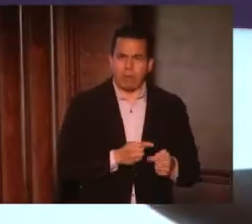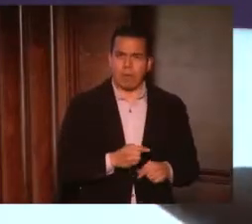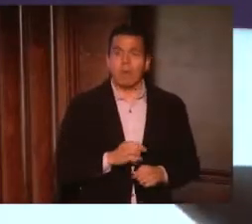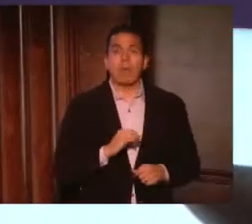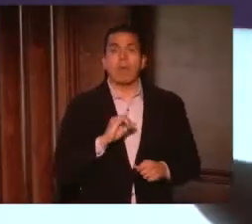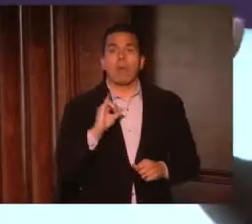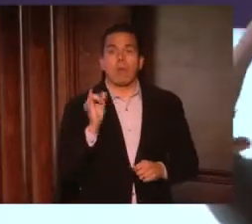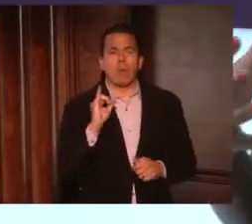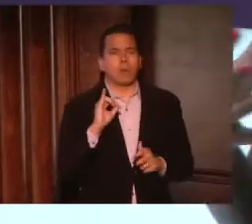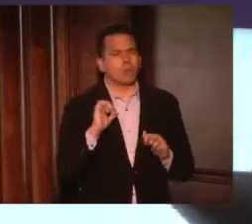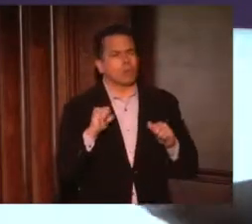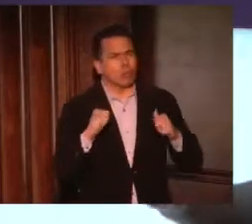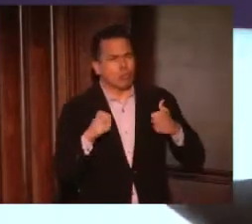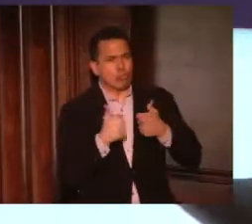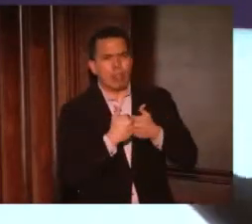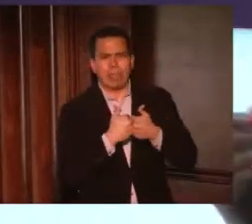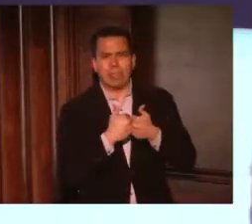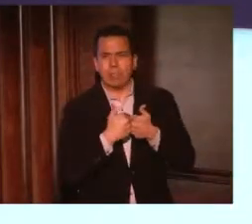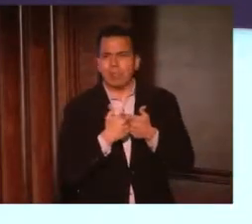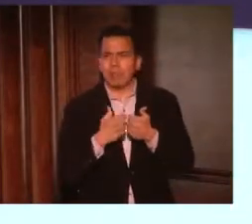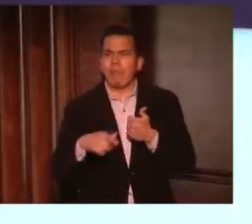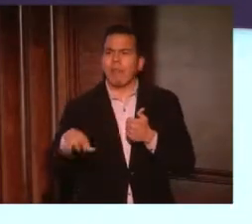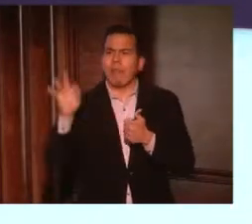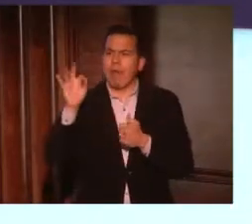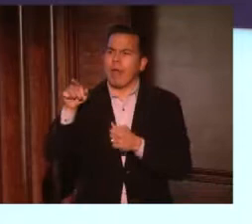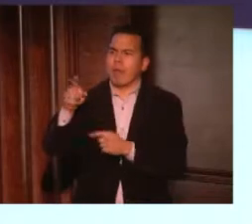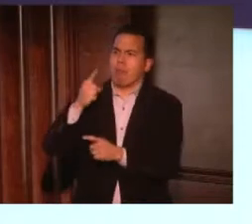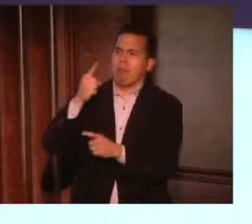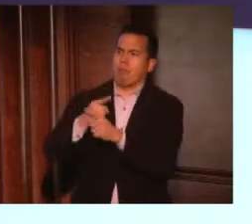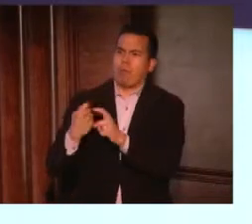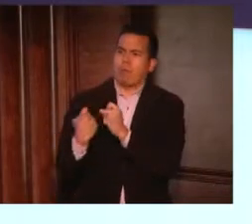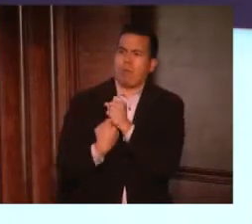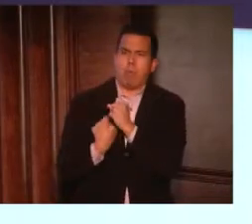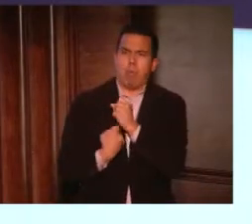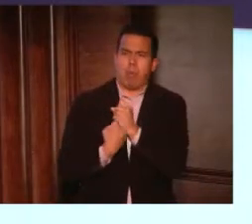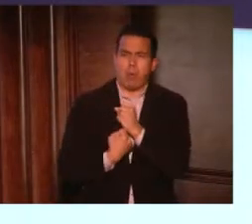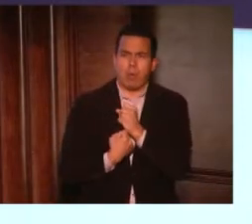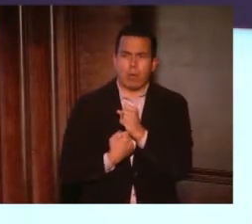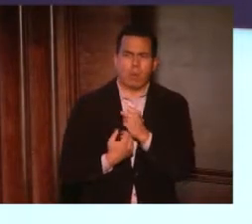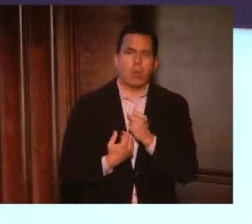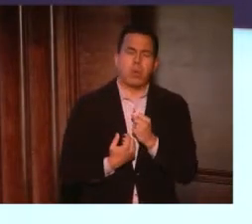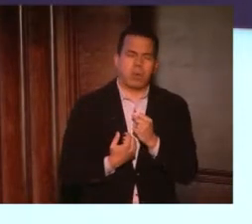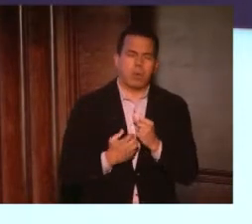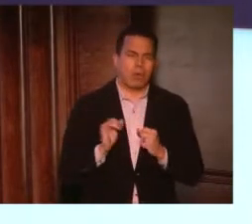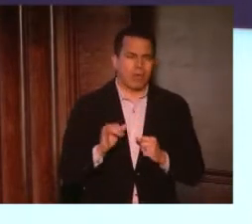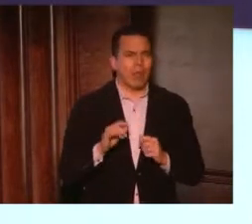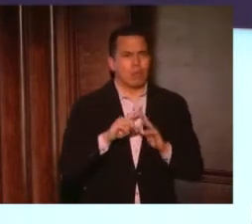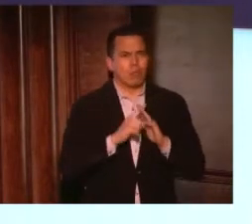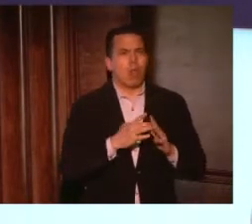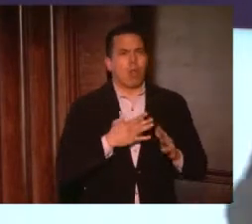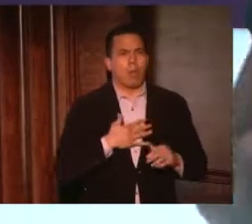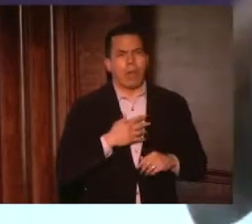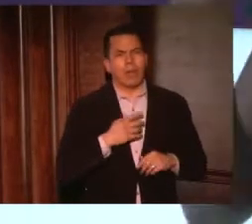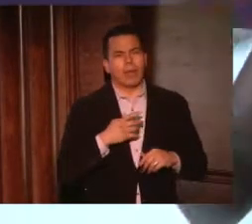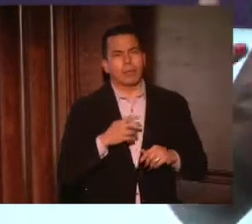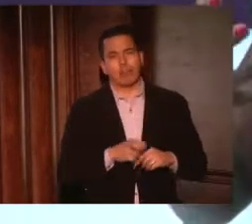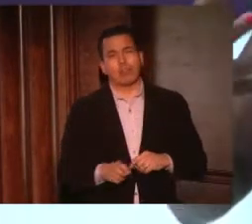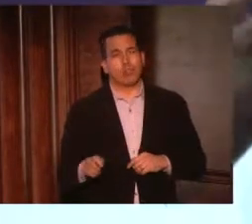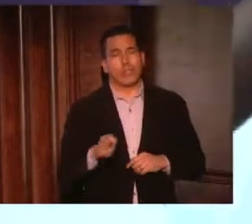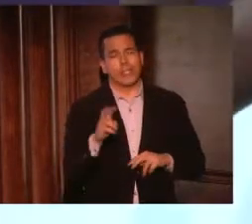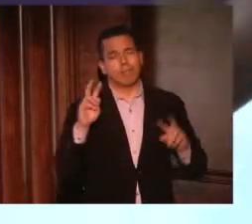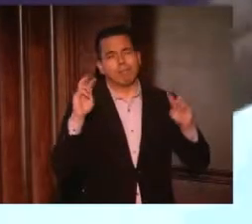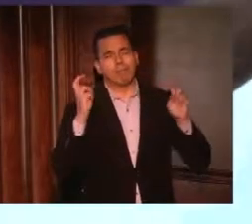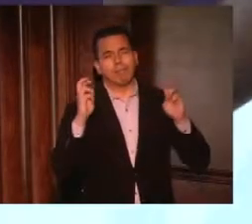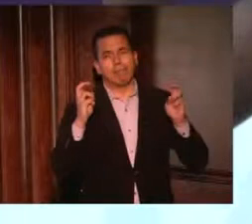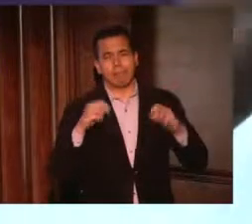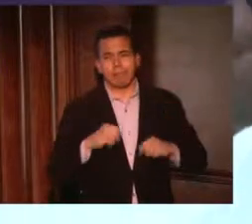to proper support. And so that began my journey of, first of all, finding a release,